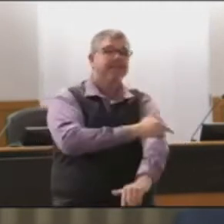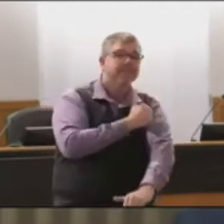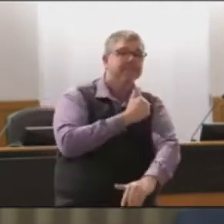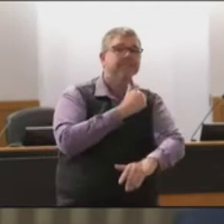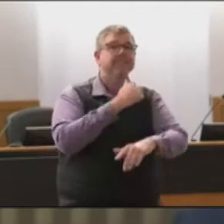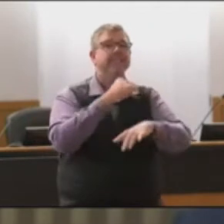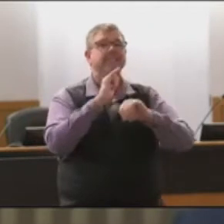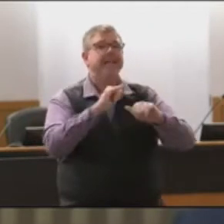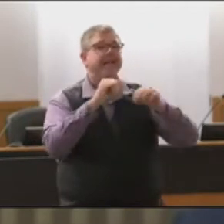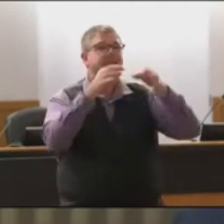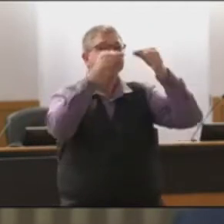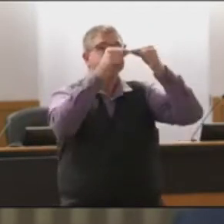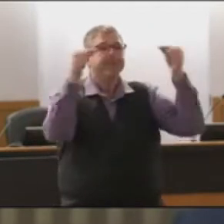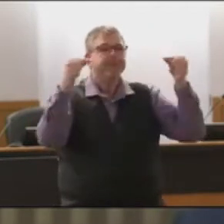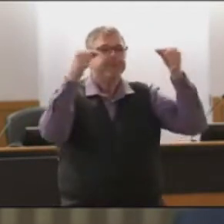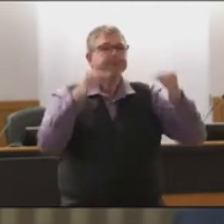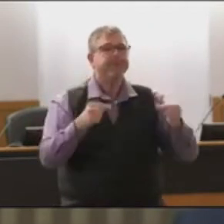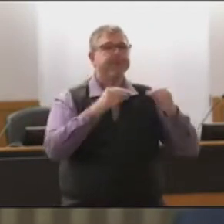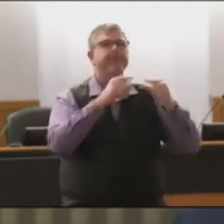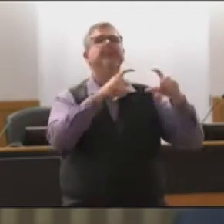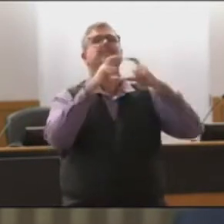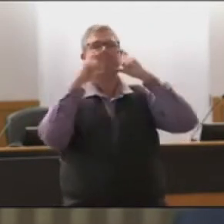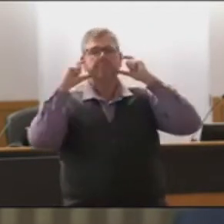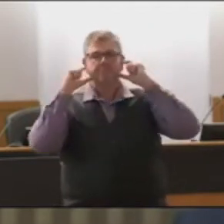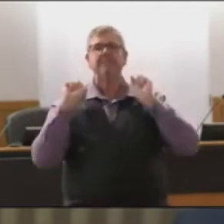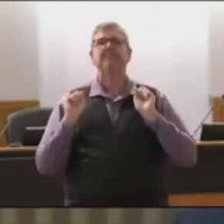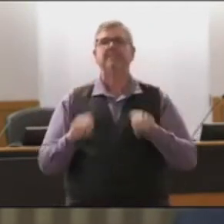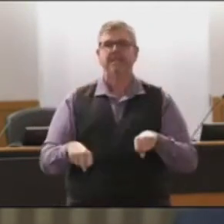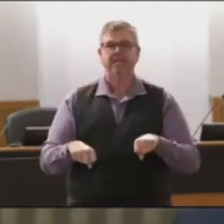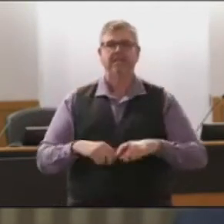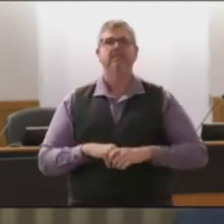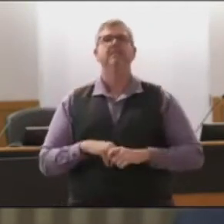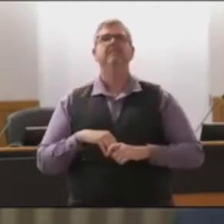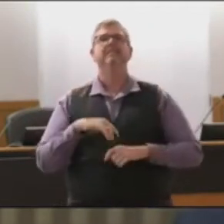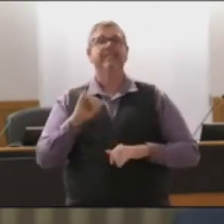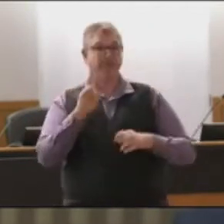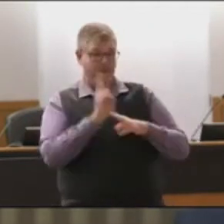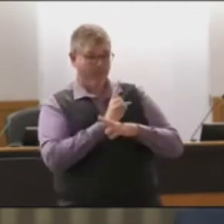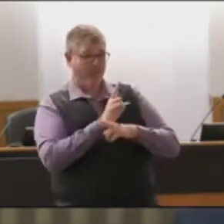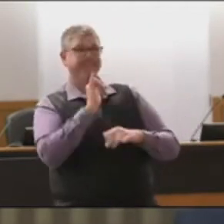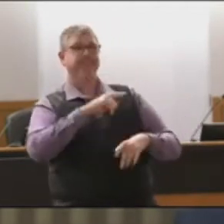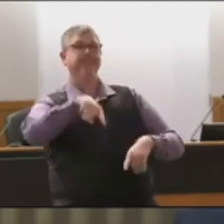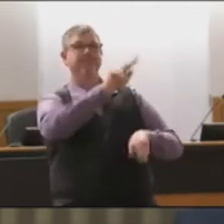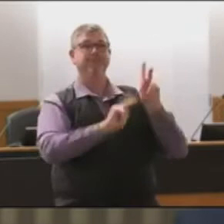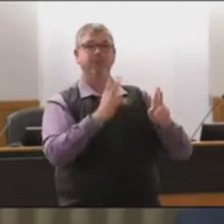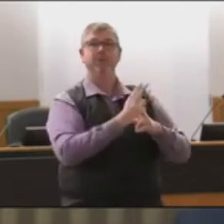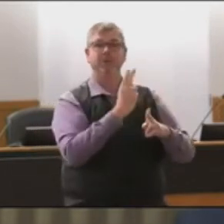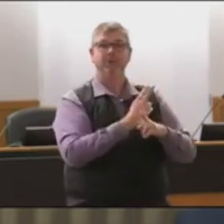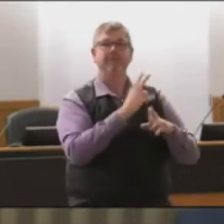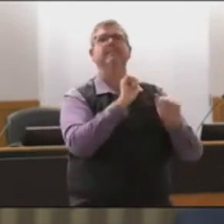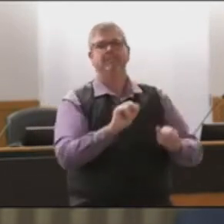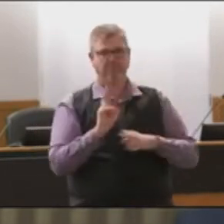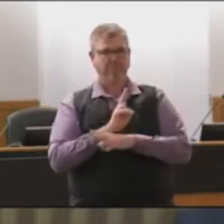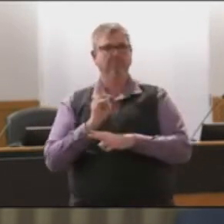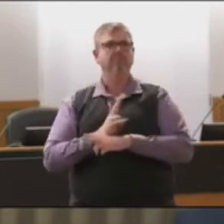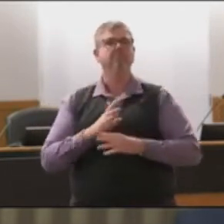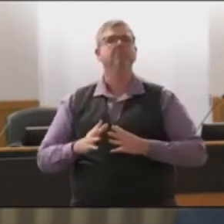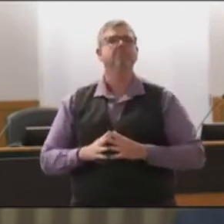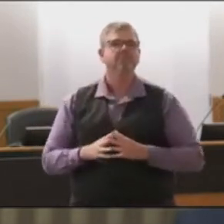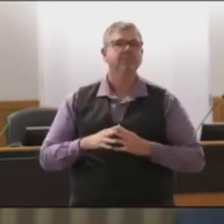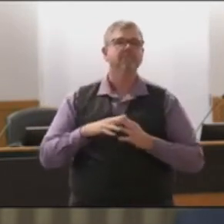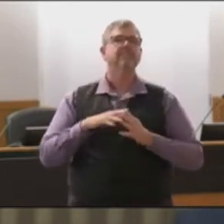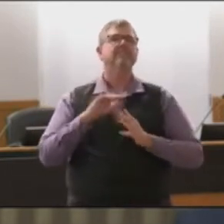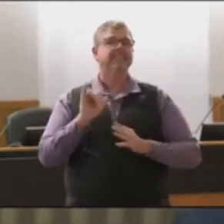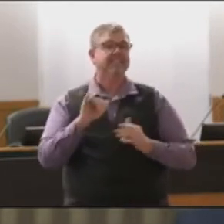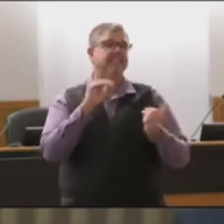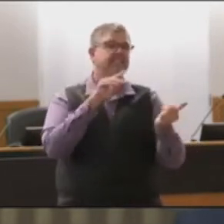the available inventory of these masks for our healthcare workers who are serving on the front lines. What we are recommending is that individuals